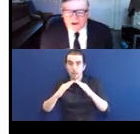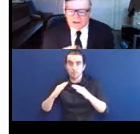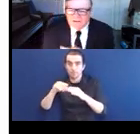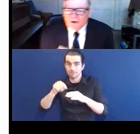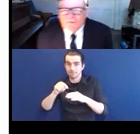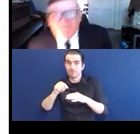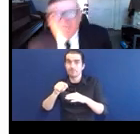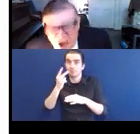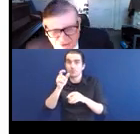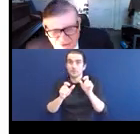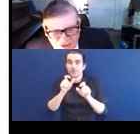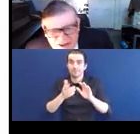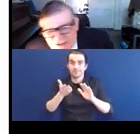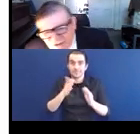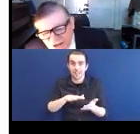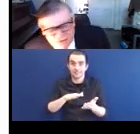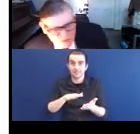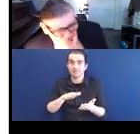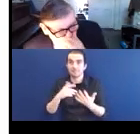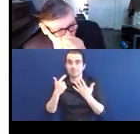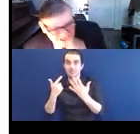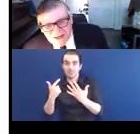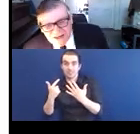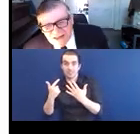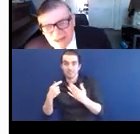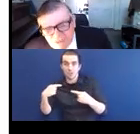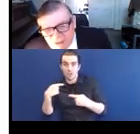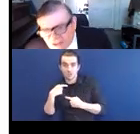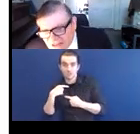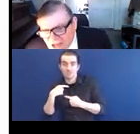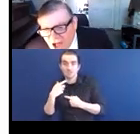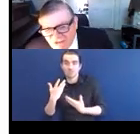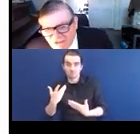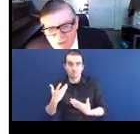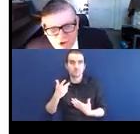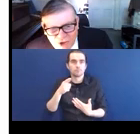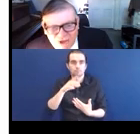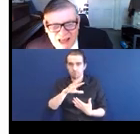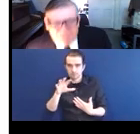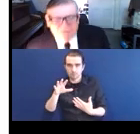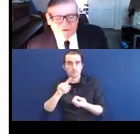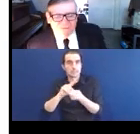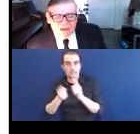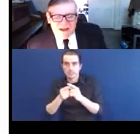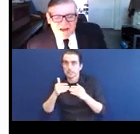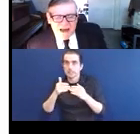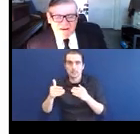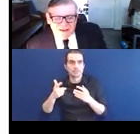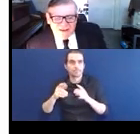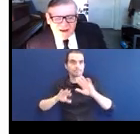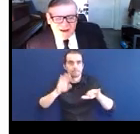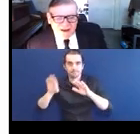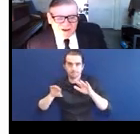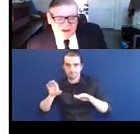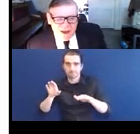were asking for, but for half of it for those who were more severely disabled. But that's half of more than they had before. Now,